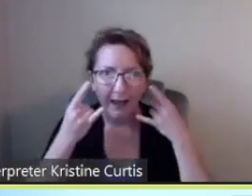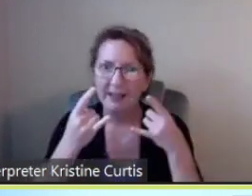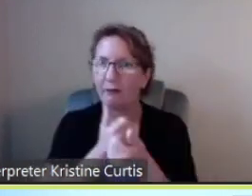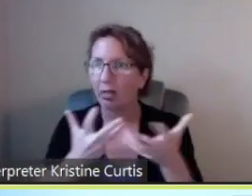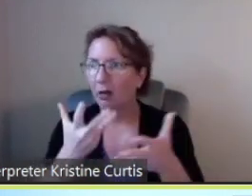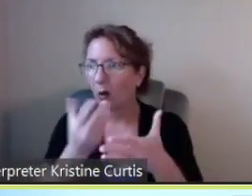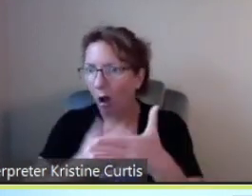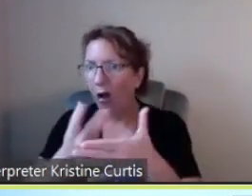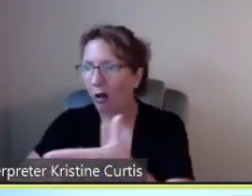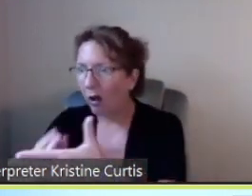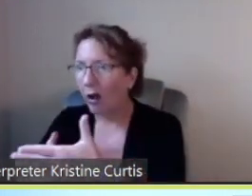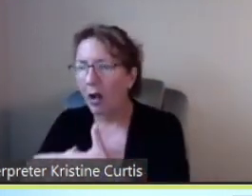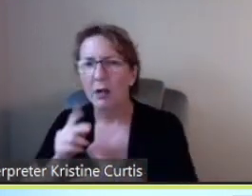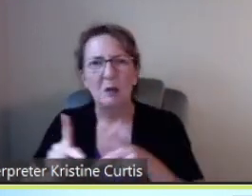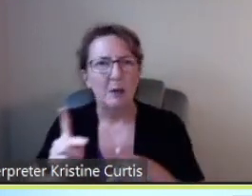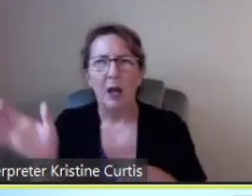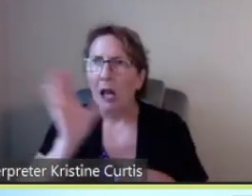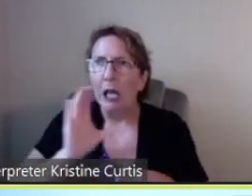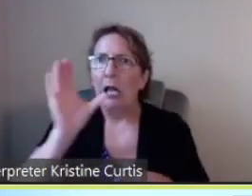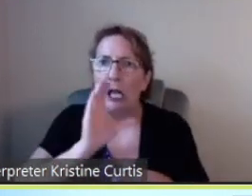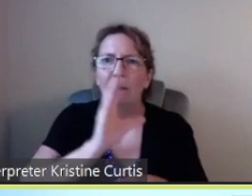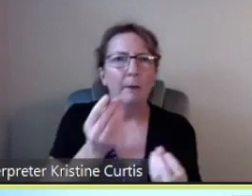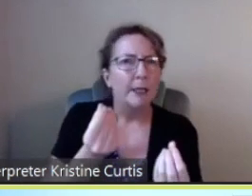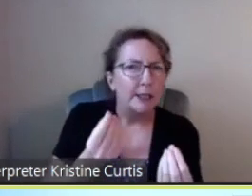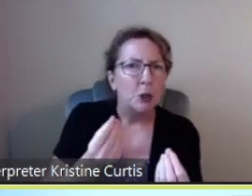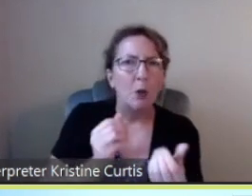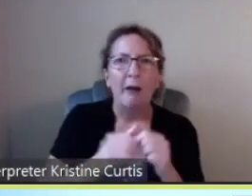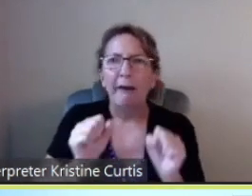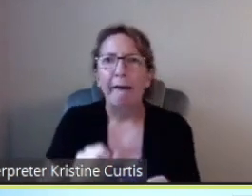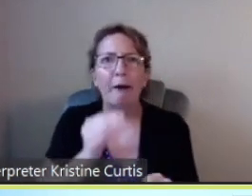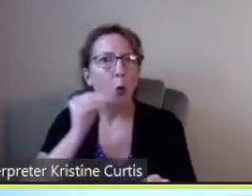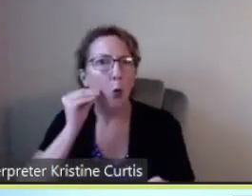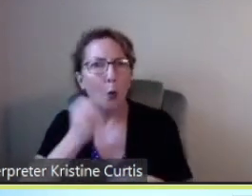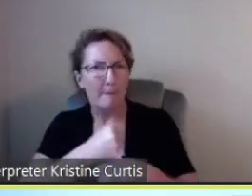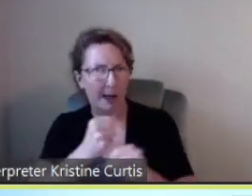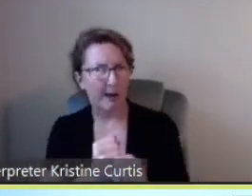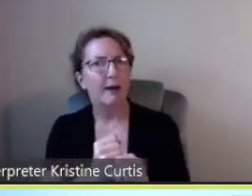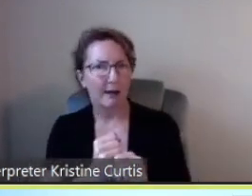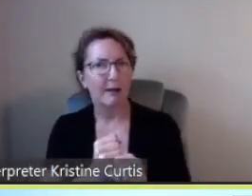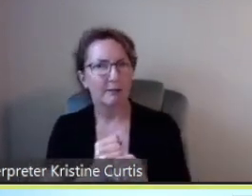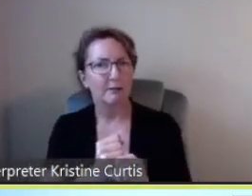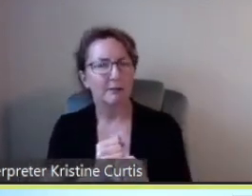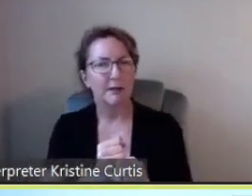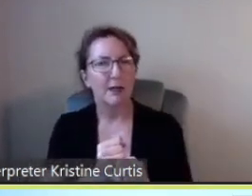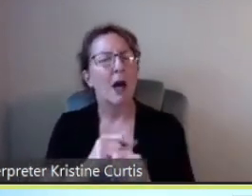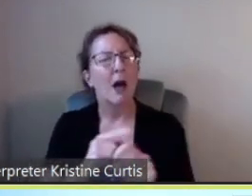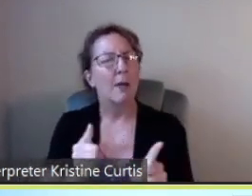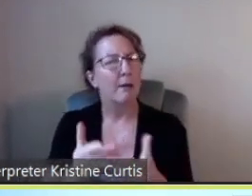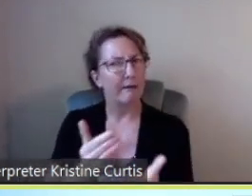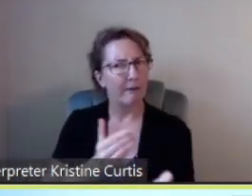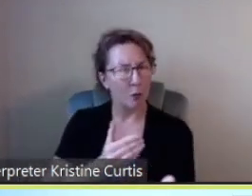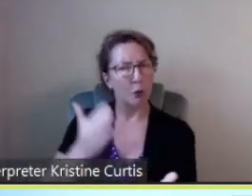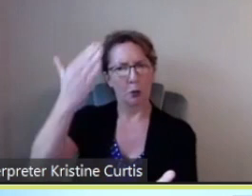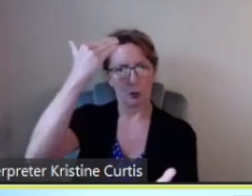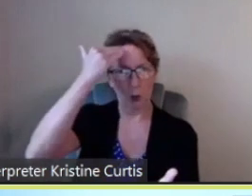always looking for the best material for their homemade masks. But before we identify these best materials, we need to first